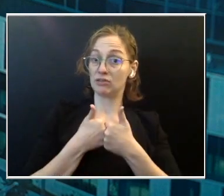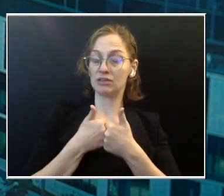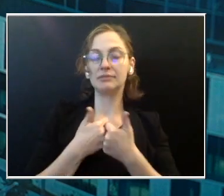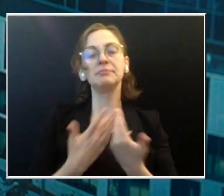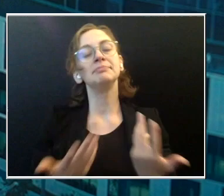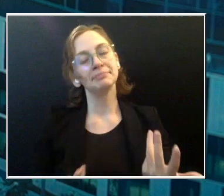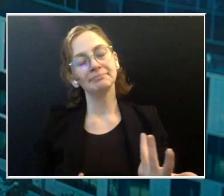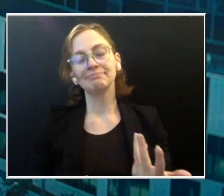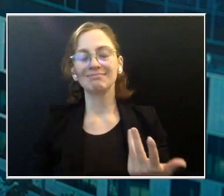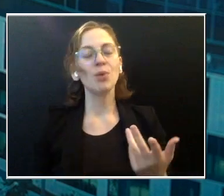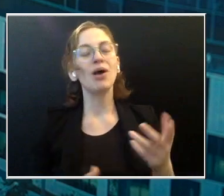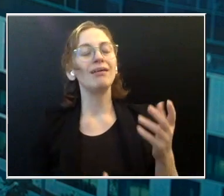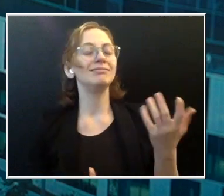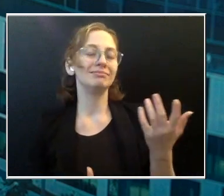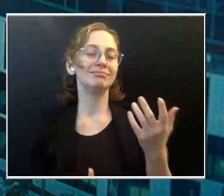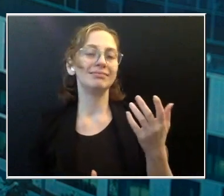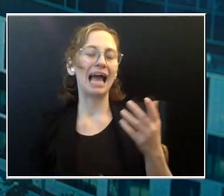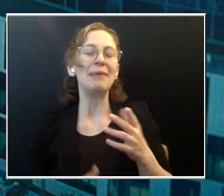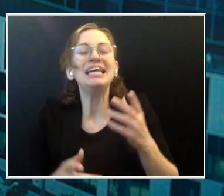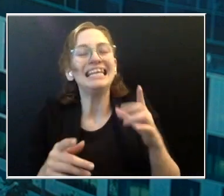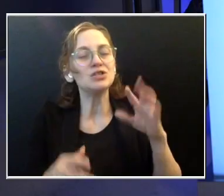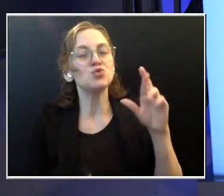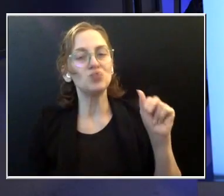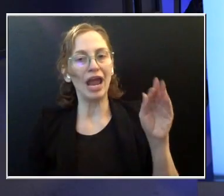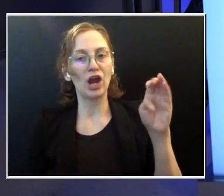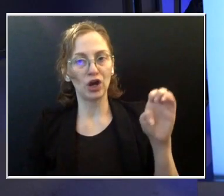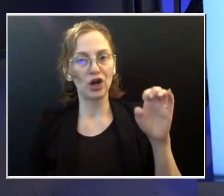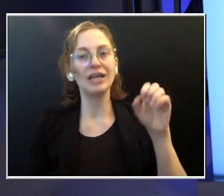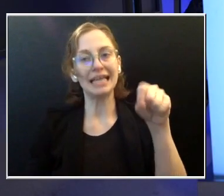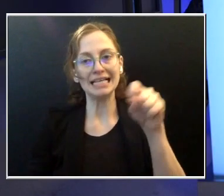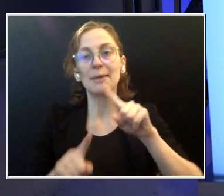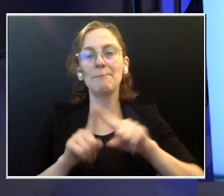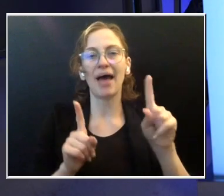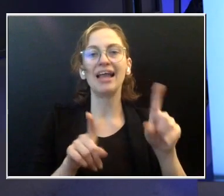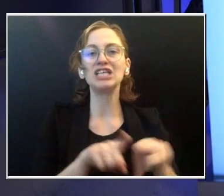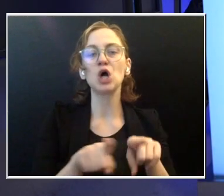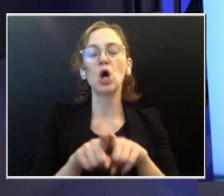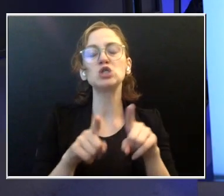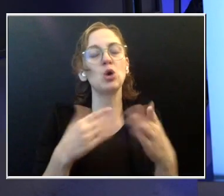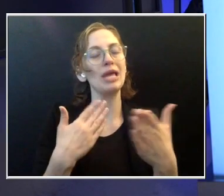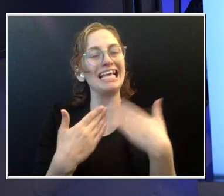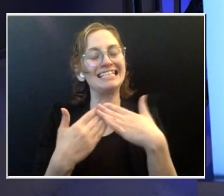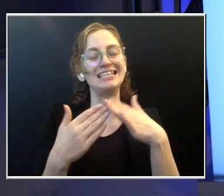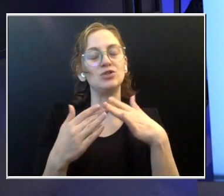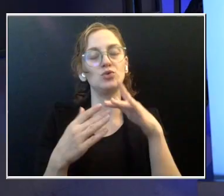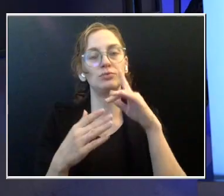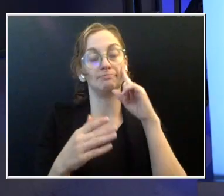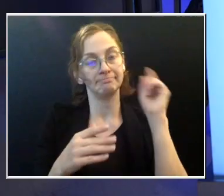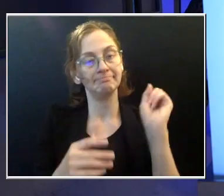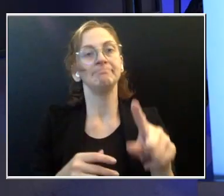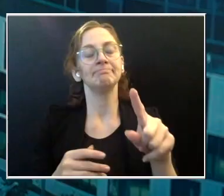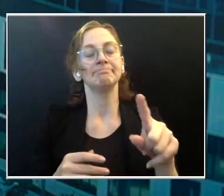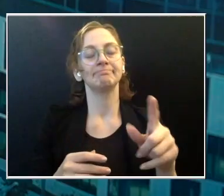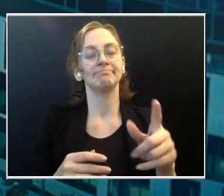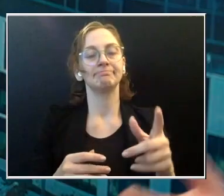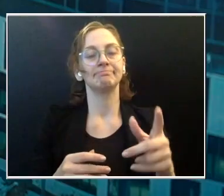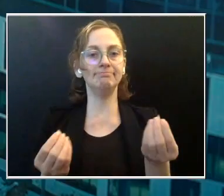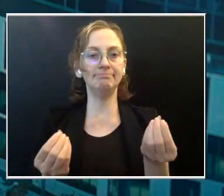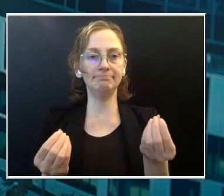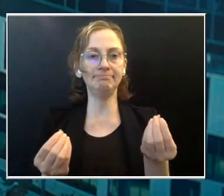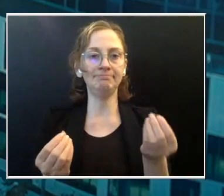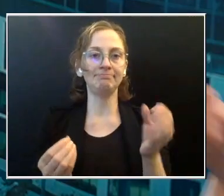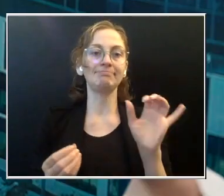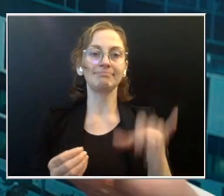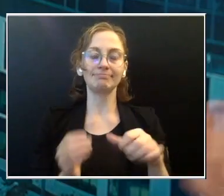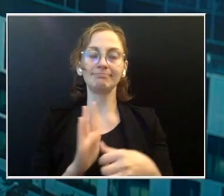when they saw it. And it is time of the essence with a cancer like this. Absolutely. We know it's aggressive. Absolutely. And that really highlights, I think, the need for the